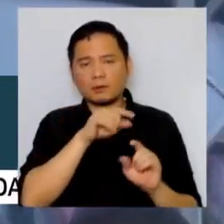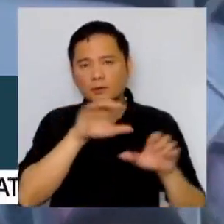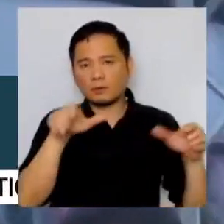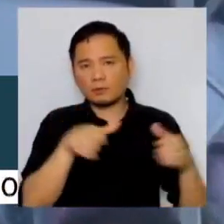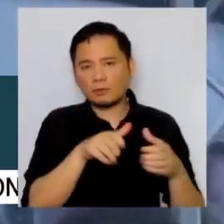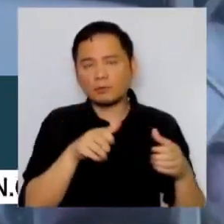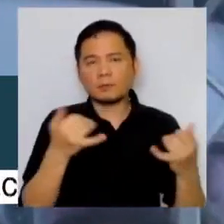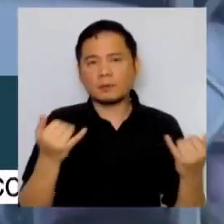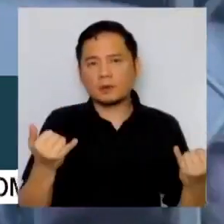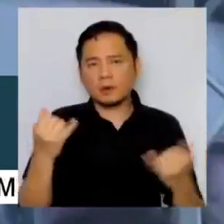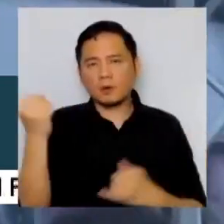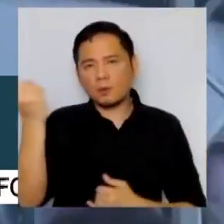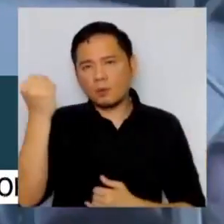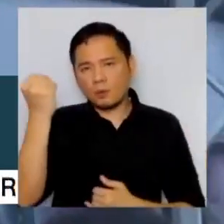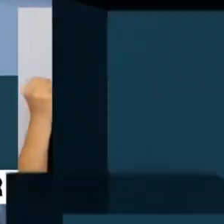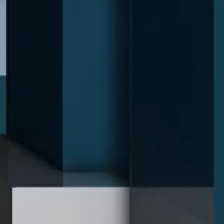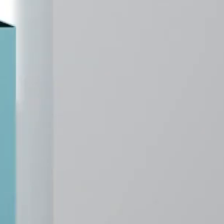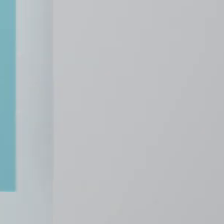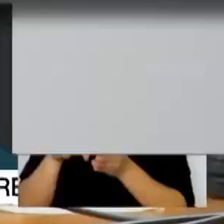COMELEC division.